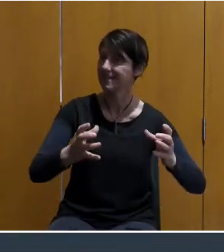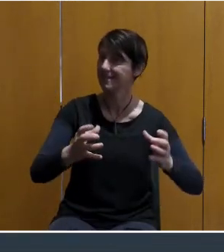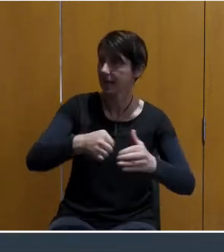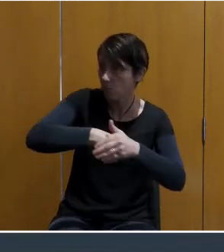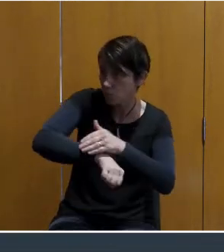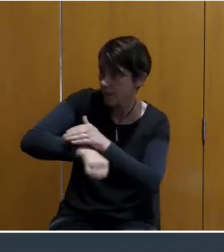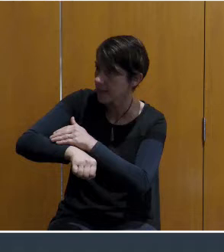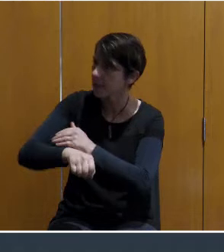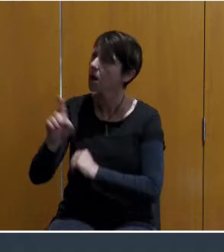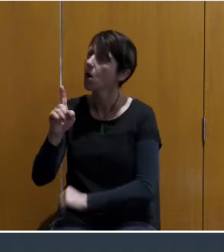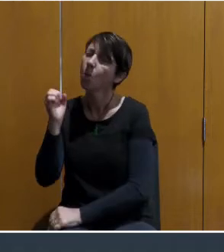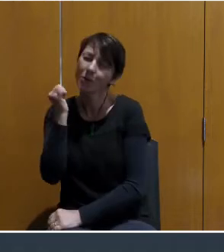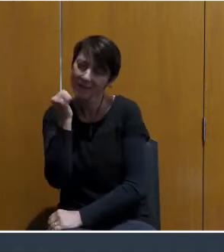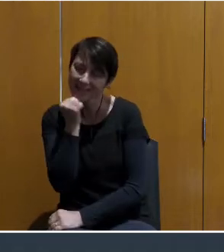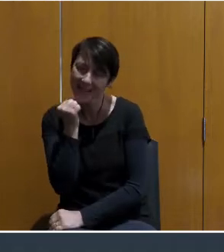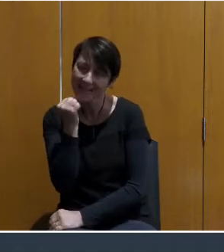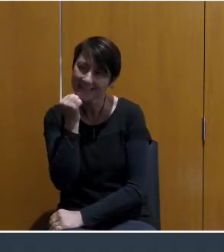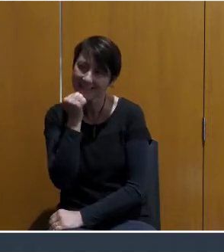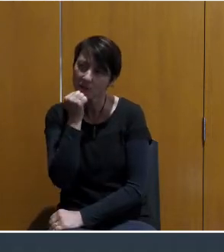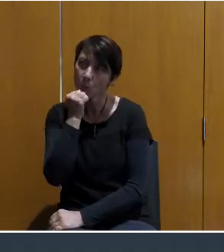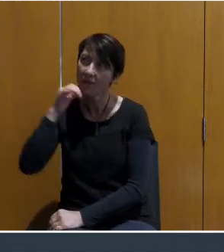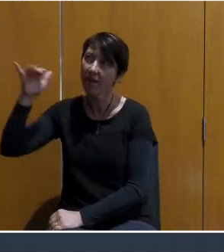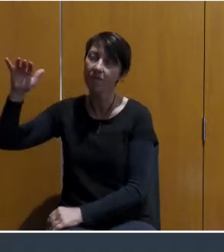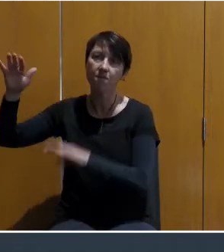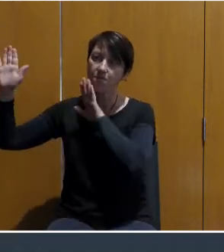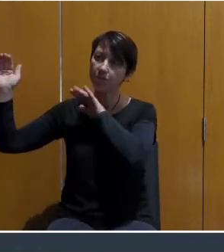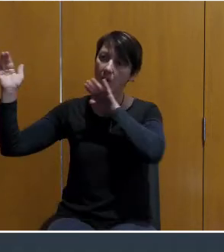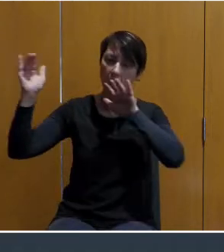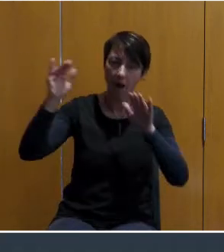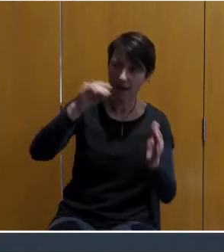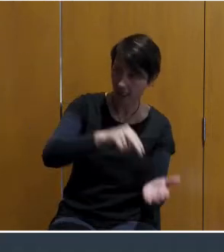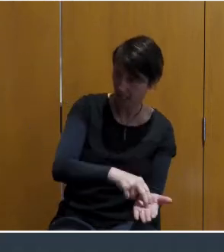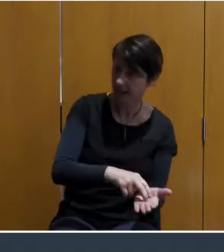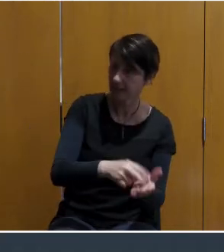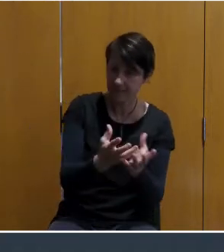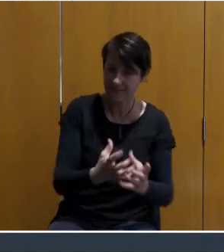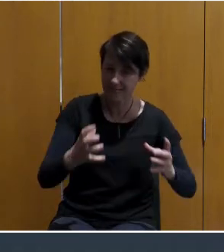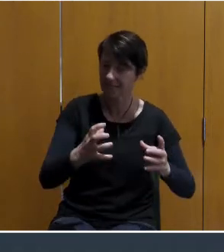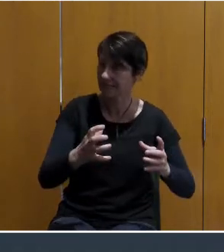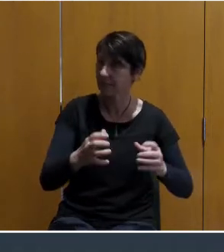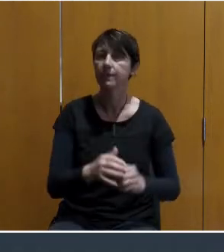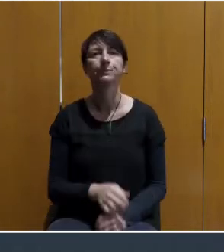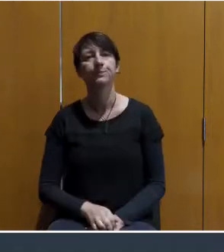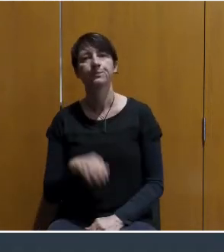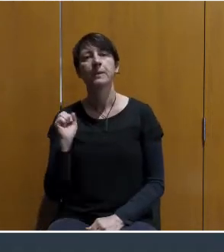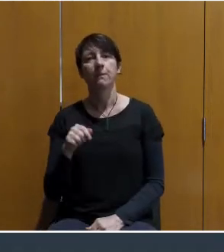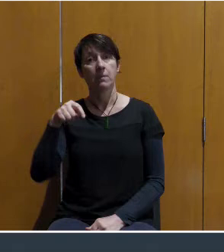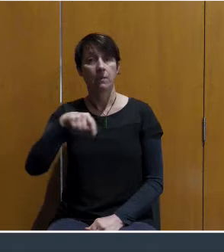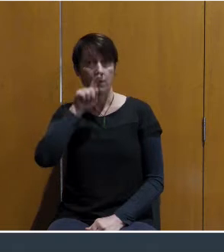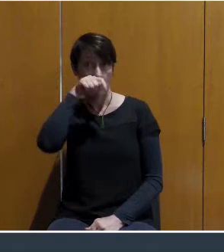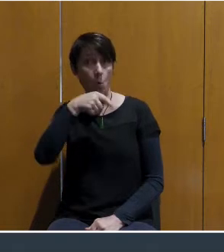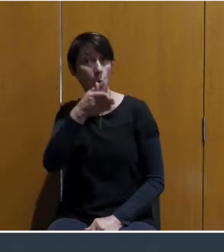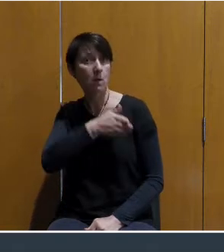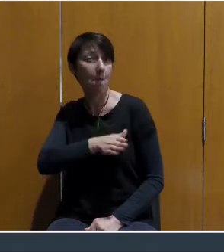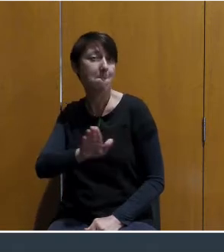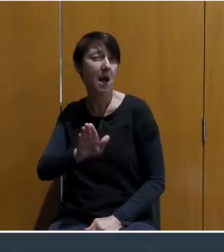that they land and nest in? So in Hawke's Bay, generally we see sightings